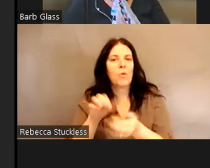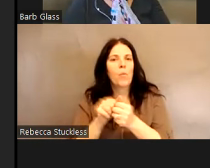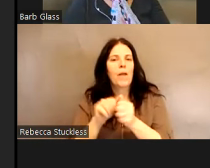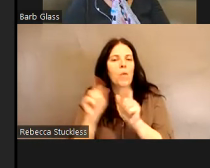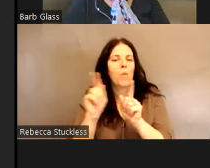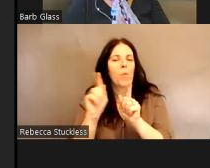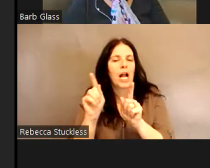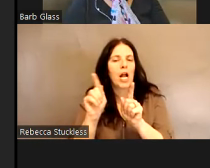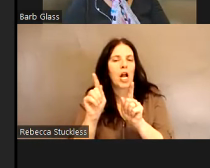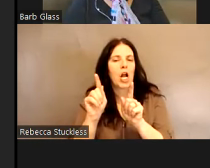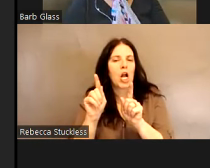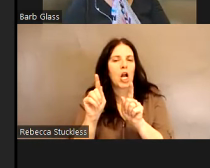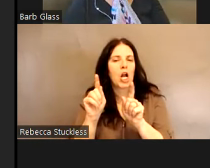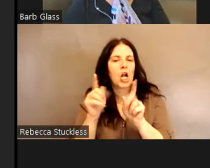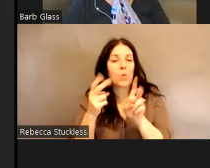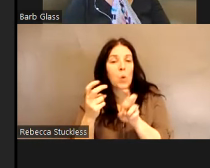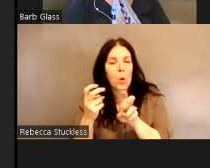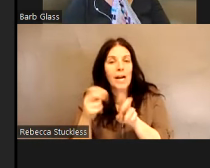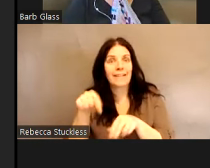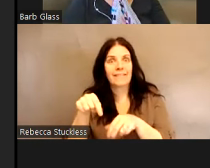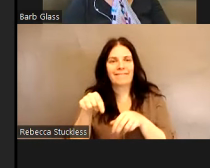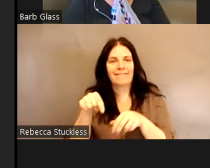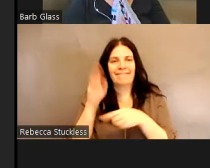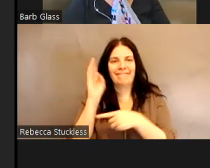and the transcript and so on